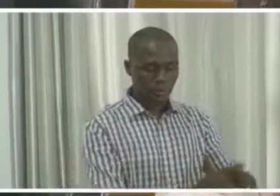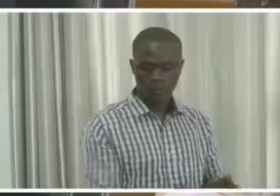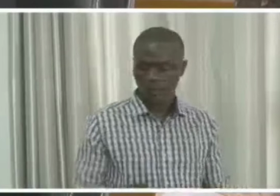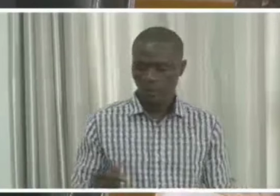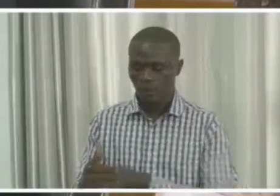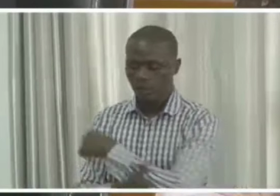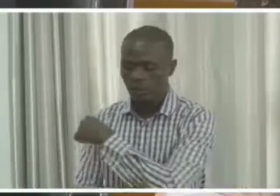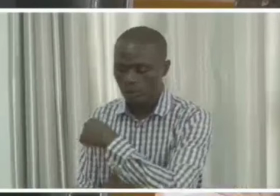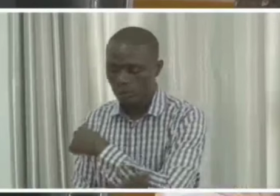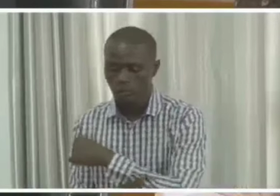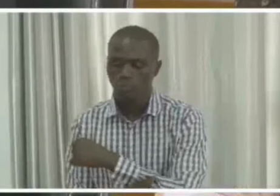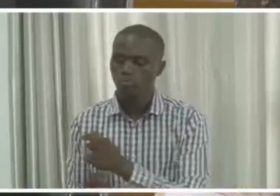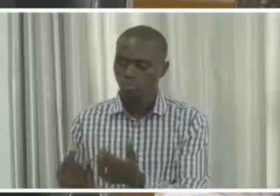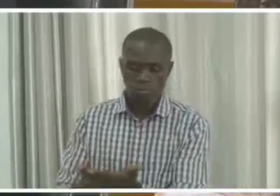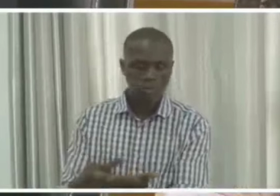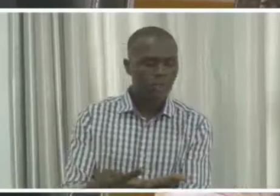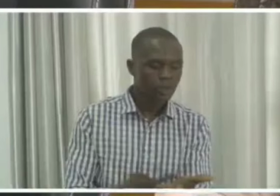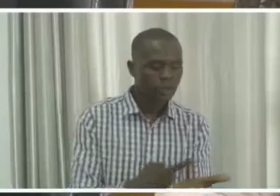they adopt.